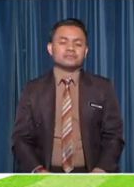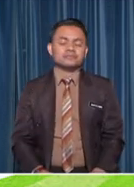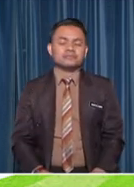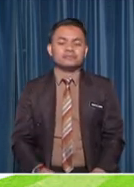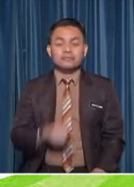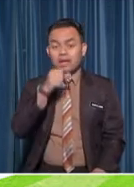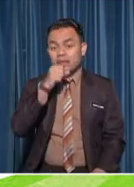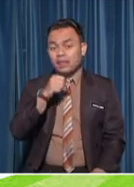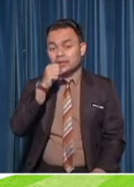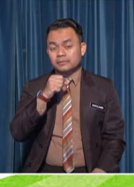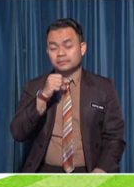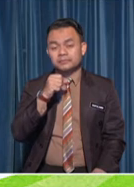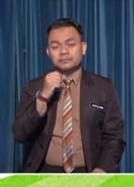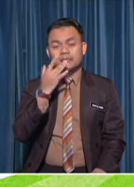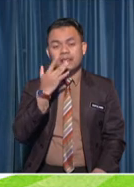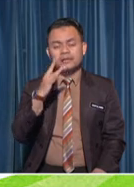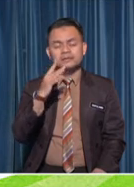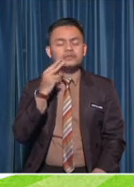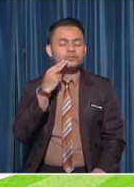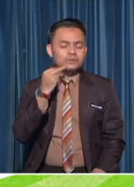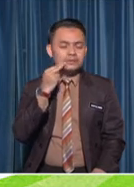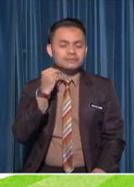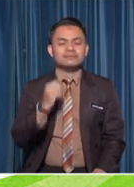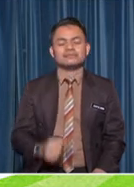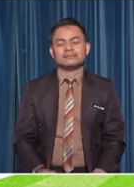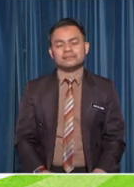Ice cream tastes sweet.